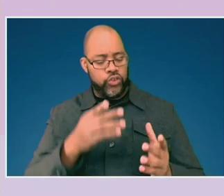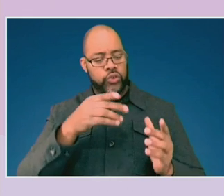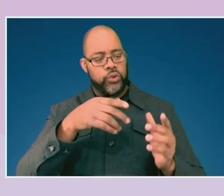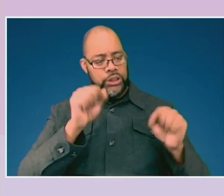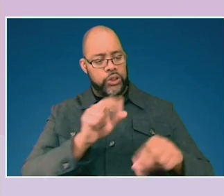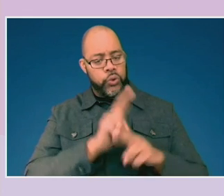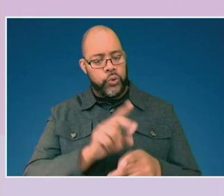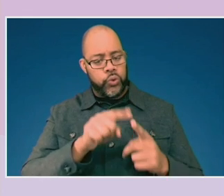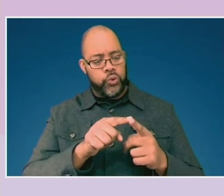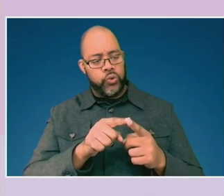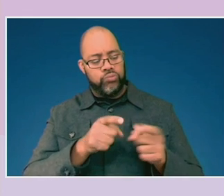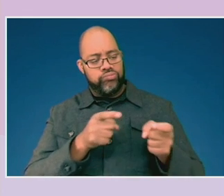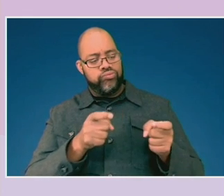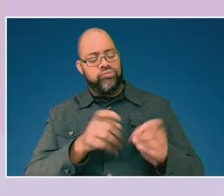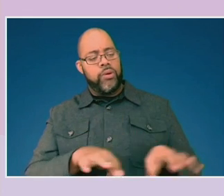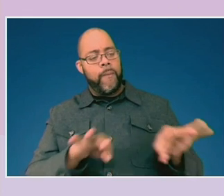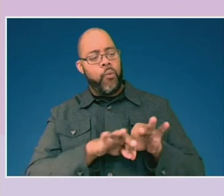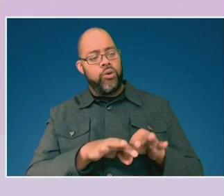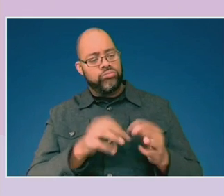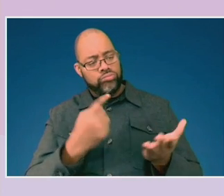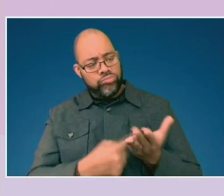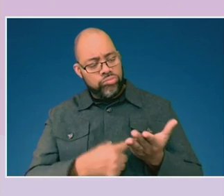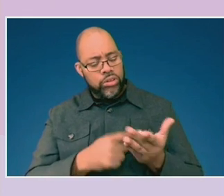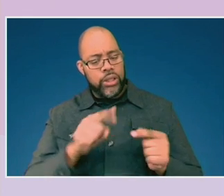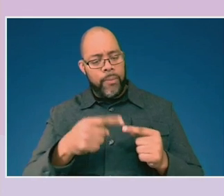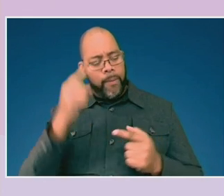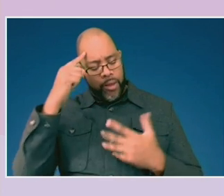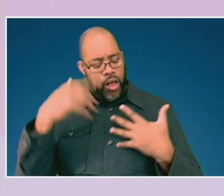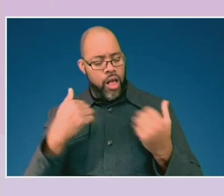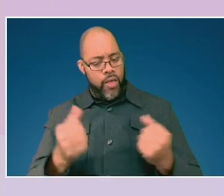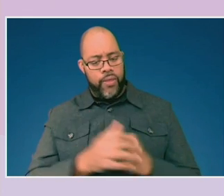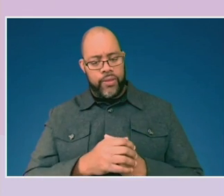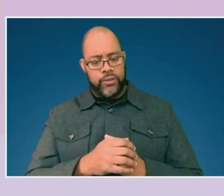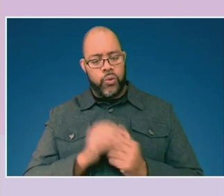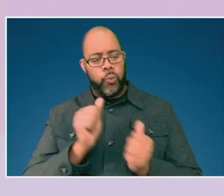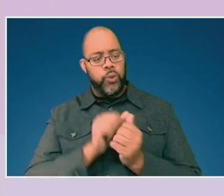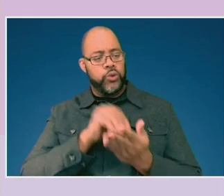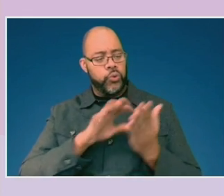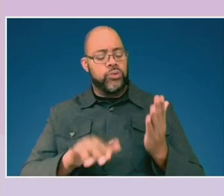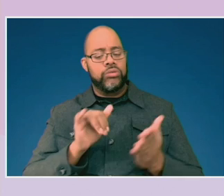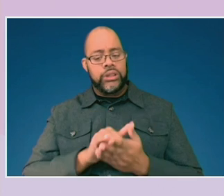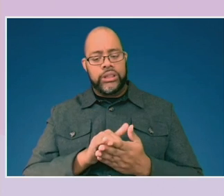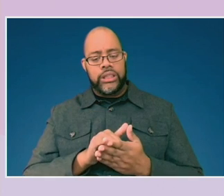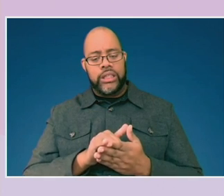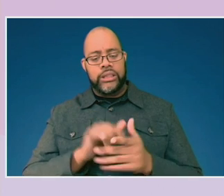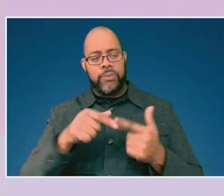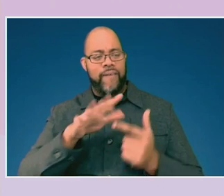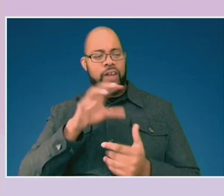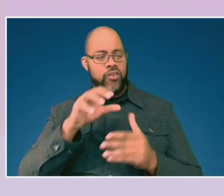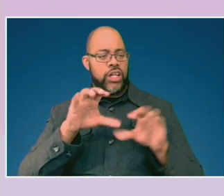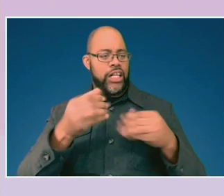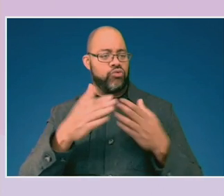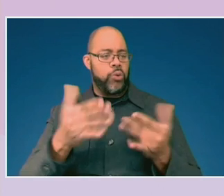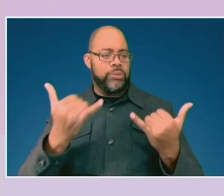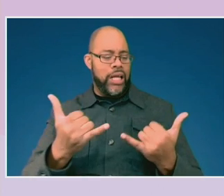to facilitate important conversations about mental health with students. And that's rolled out in about 500 classrooms at this